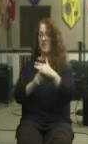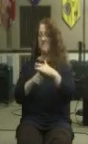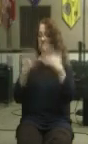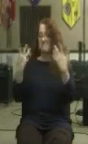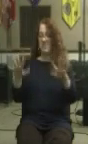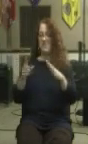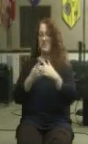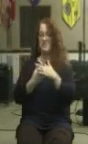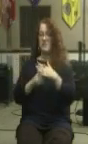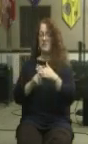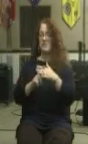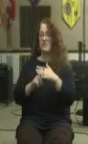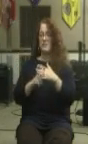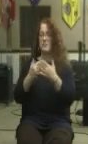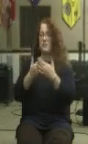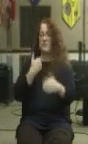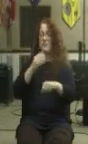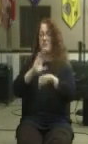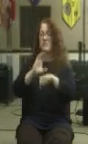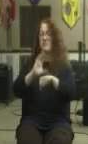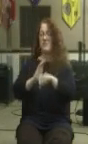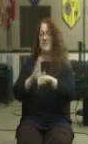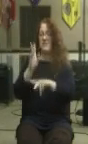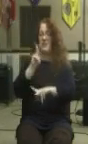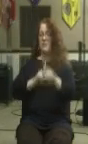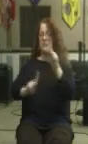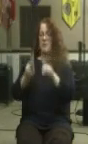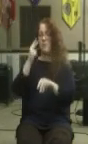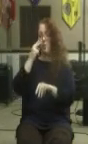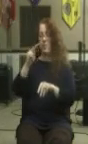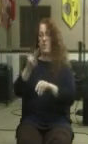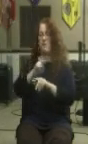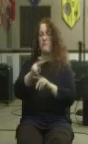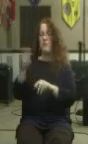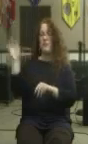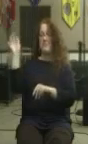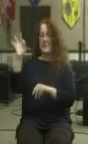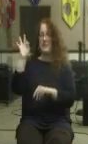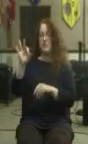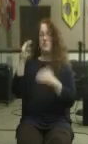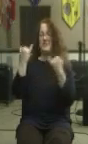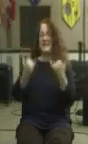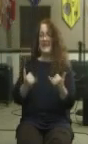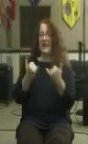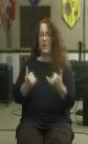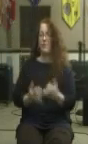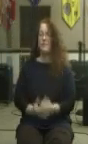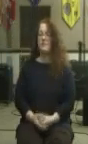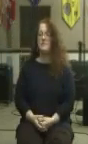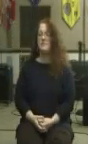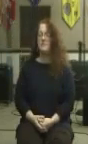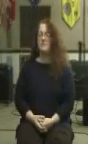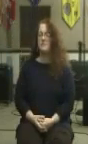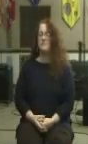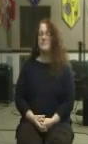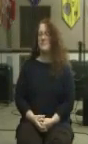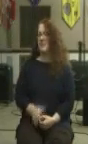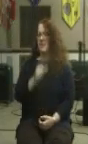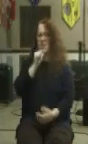You started already. There are people looking at you for ministry right